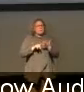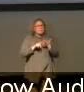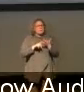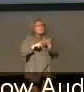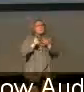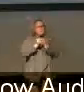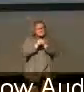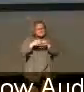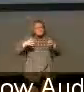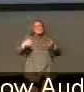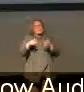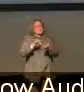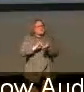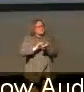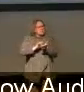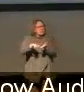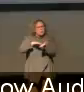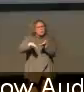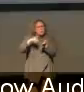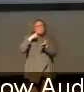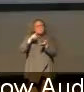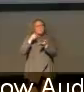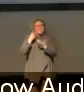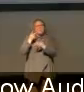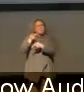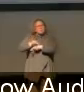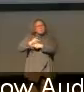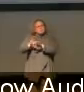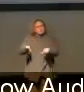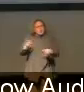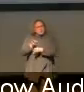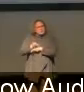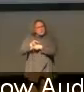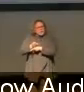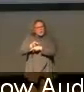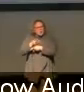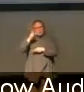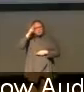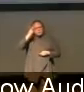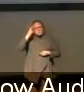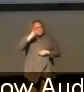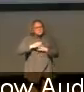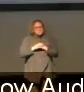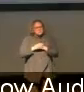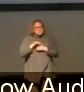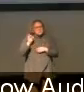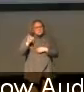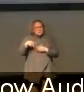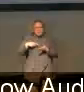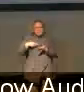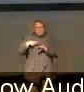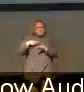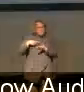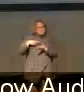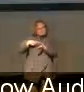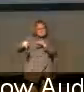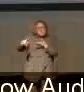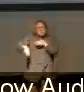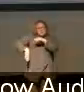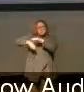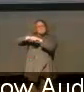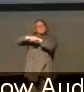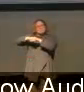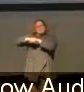is for child care purposes. And it's a 10-week program that can pay you up to a maximum. All